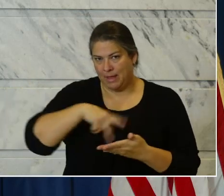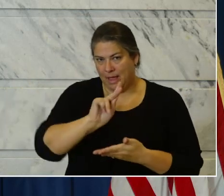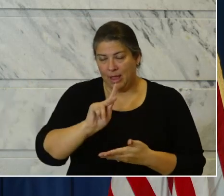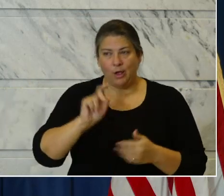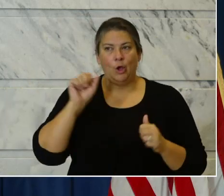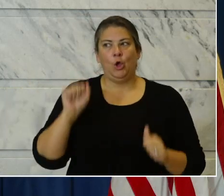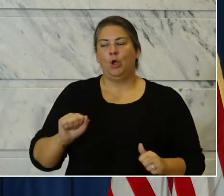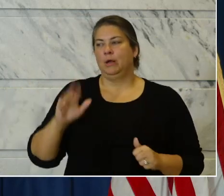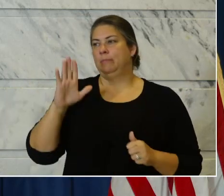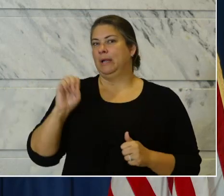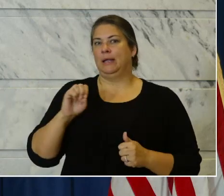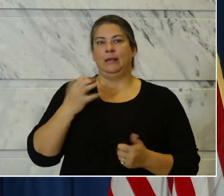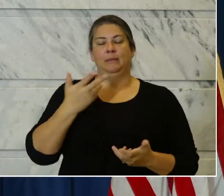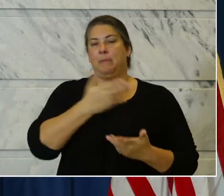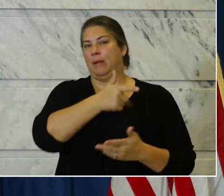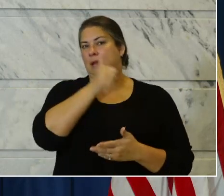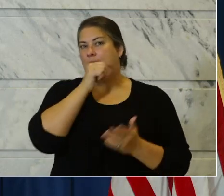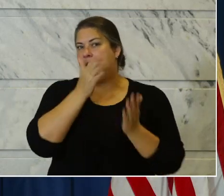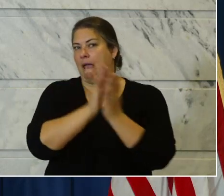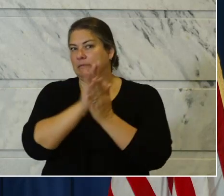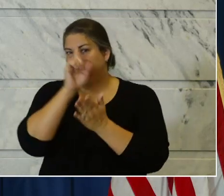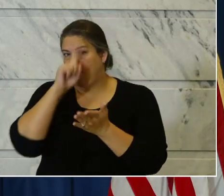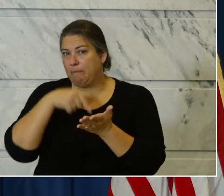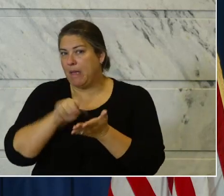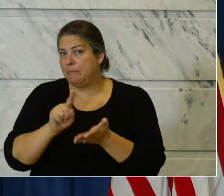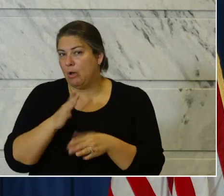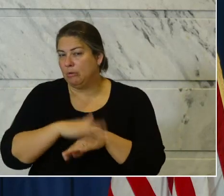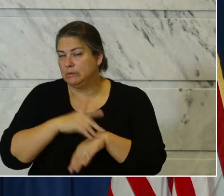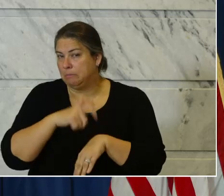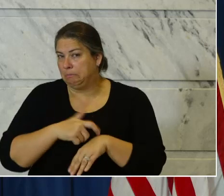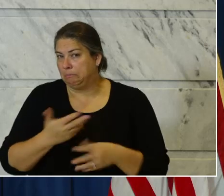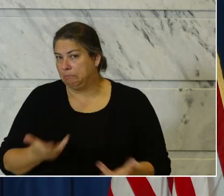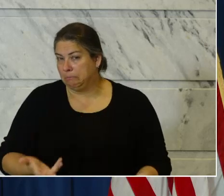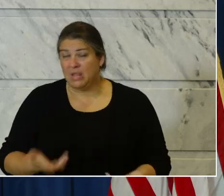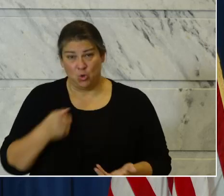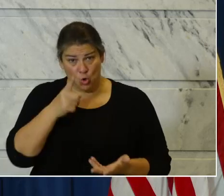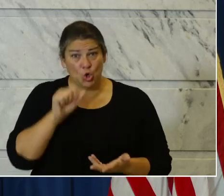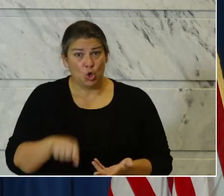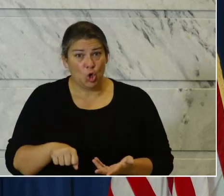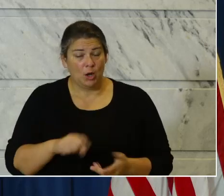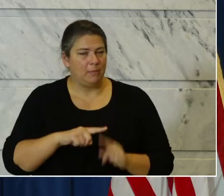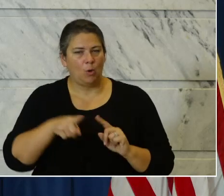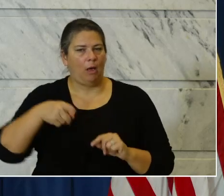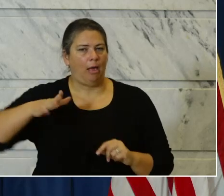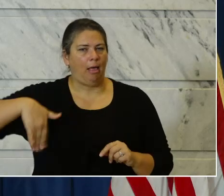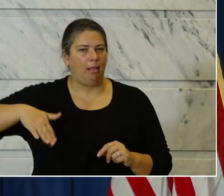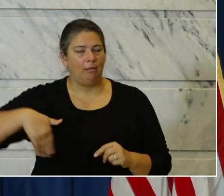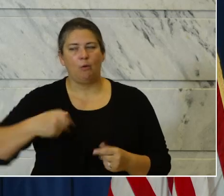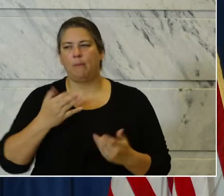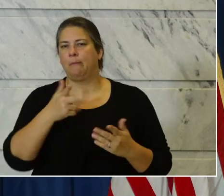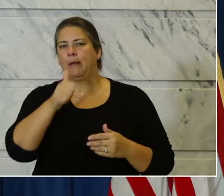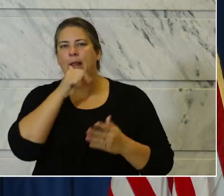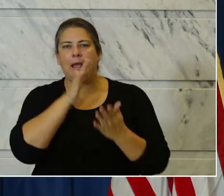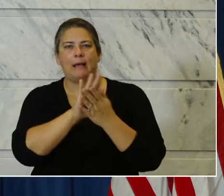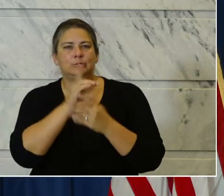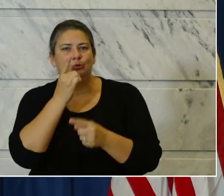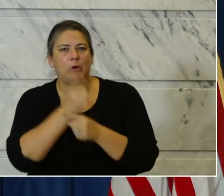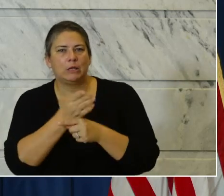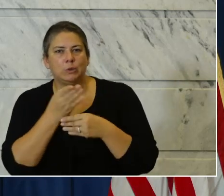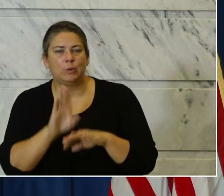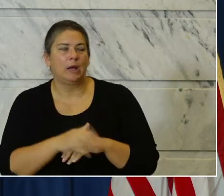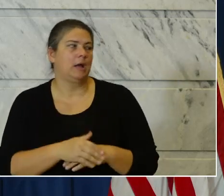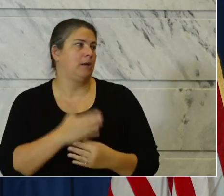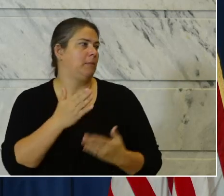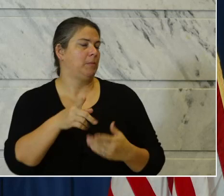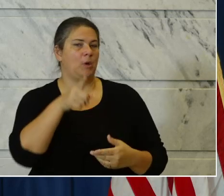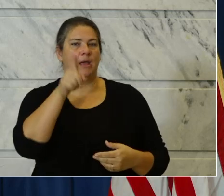could mean that you didn't request your payment, and even though you were eligible, you might not have requested it properly. We might have to get